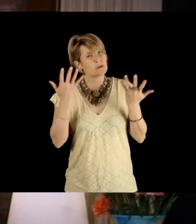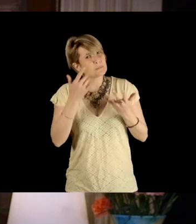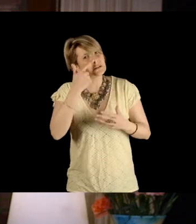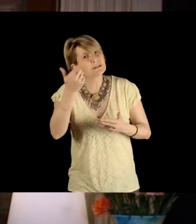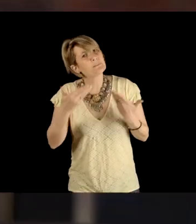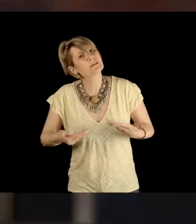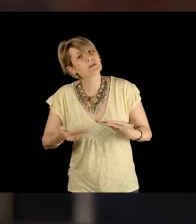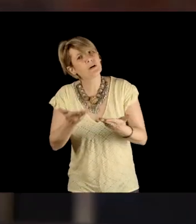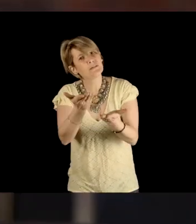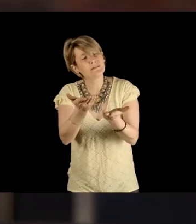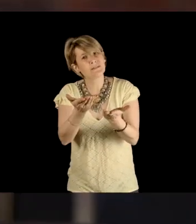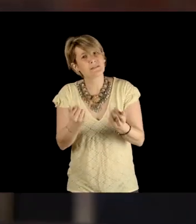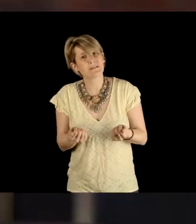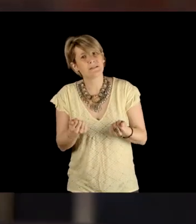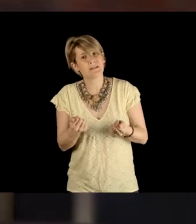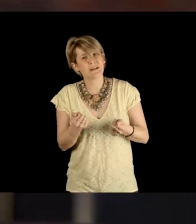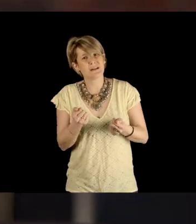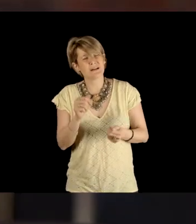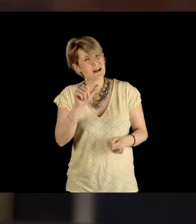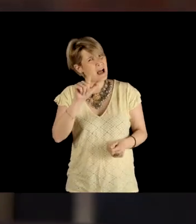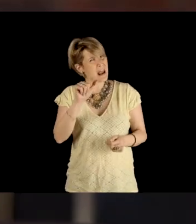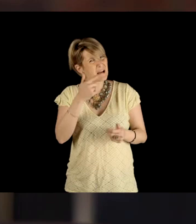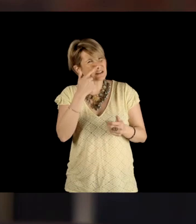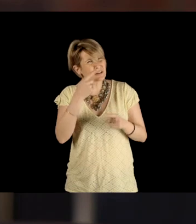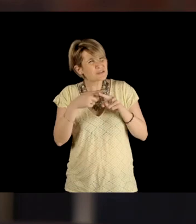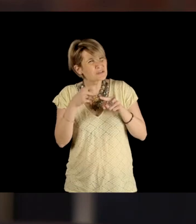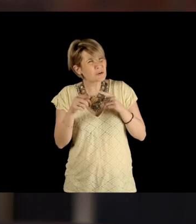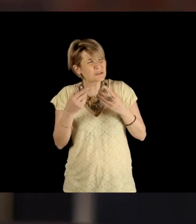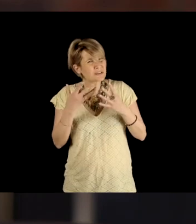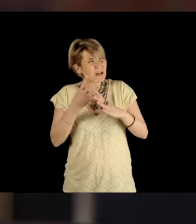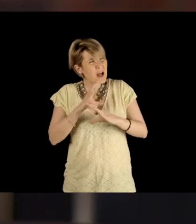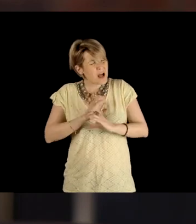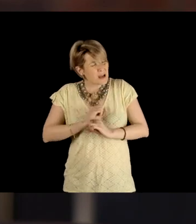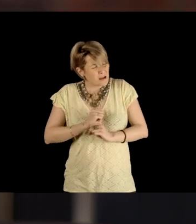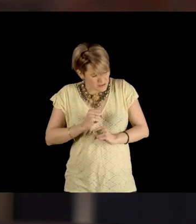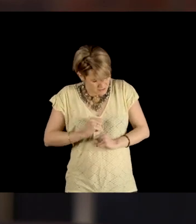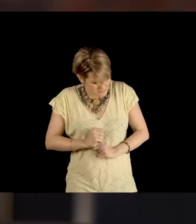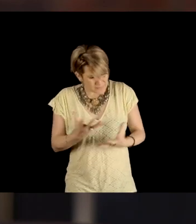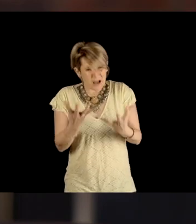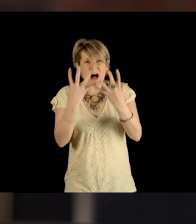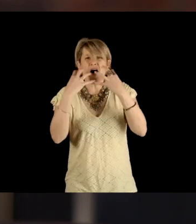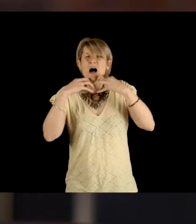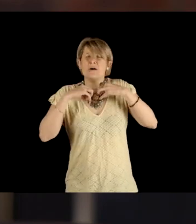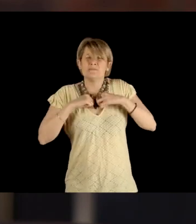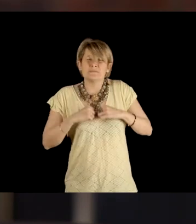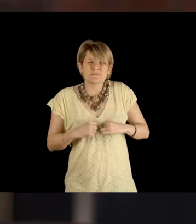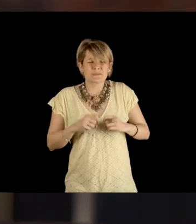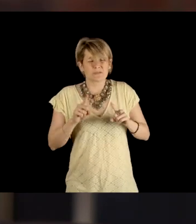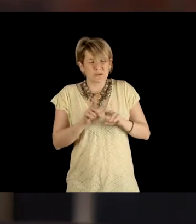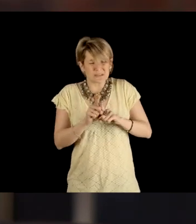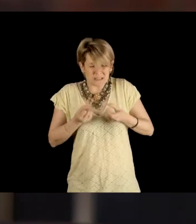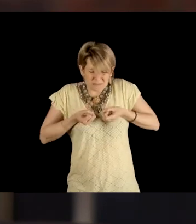meditation? In a journal. Of course, it will take more than one session to feel progress. But